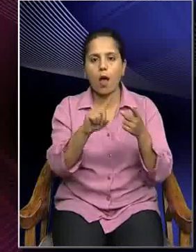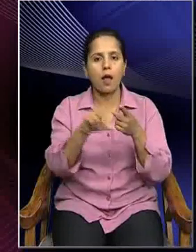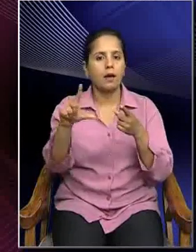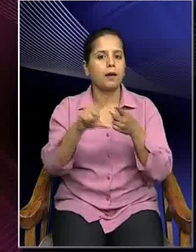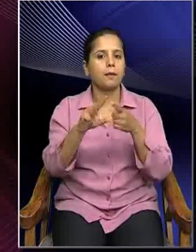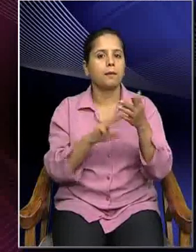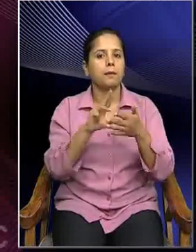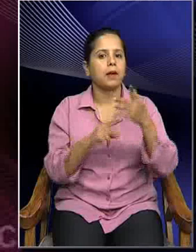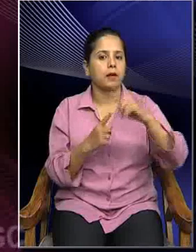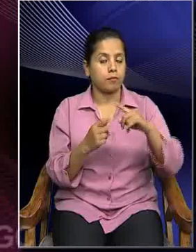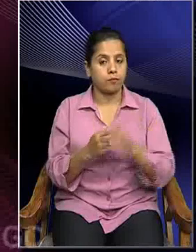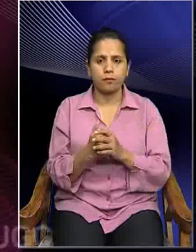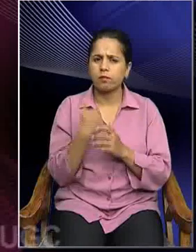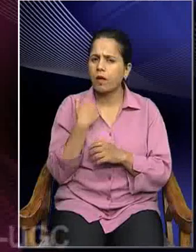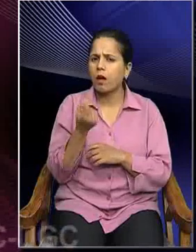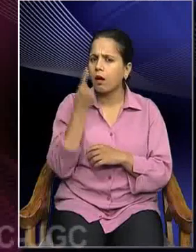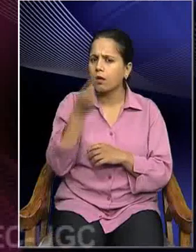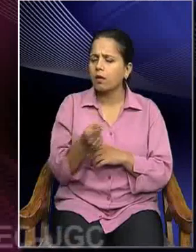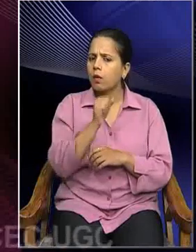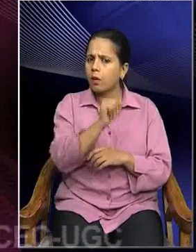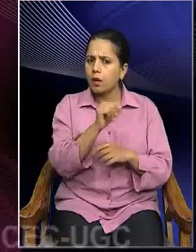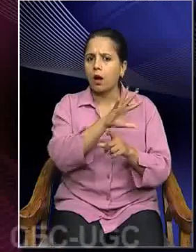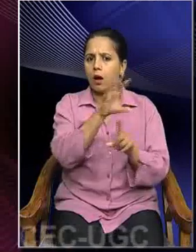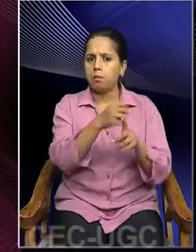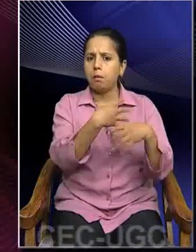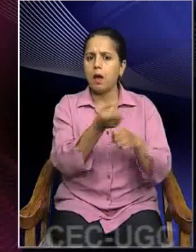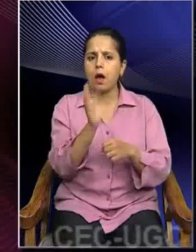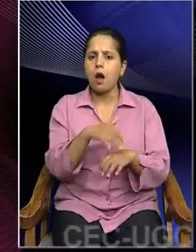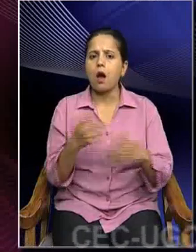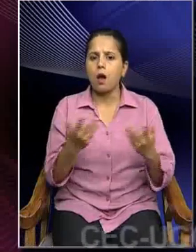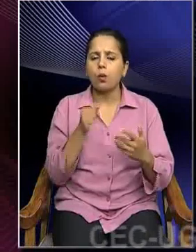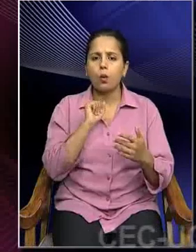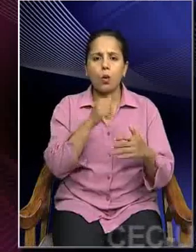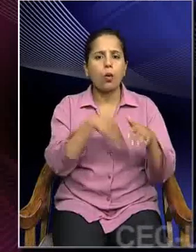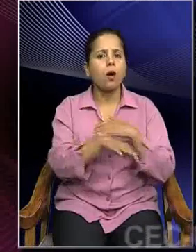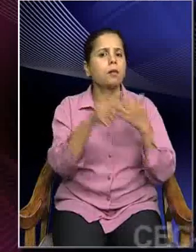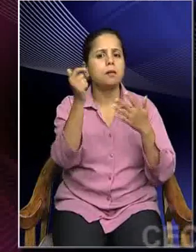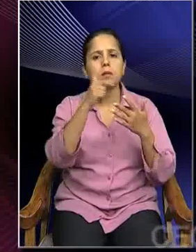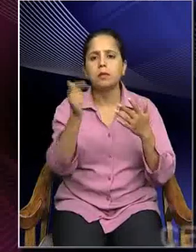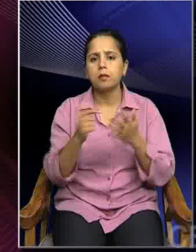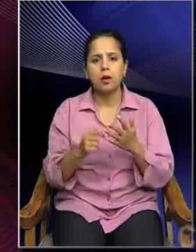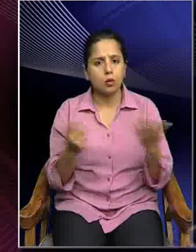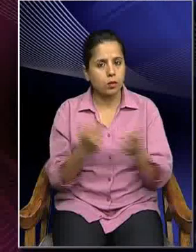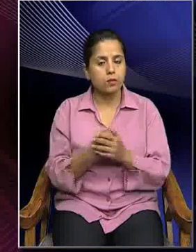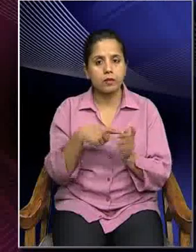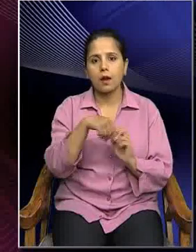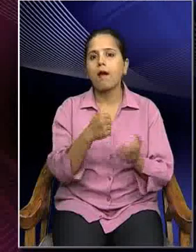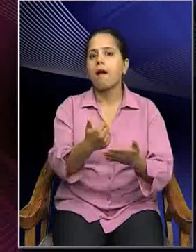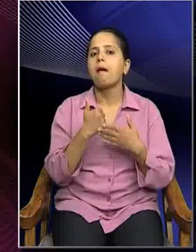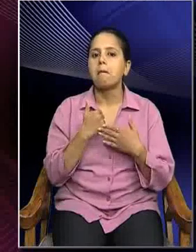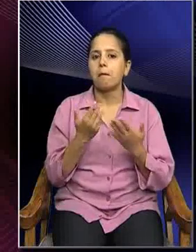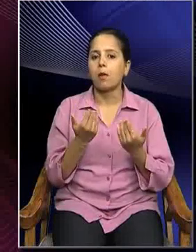to understand what constitute culture, what are the different components of culture, and this will help us